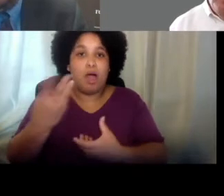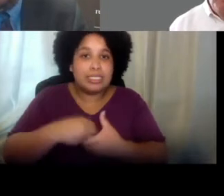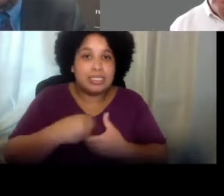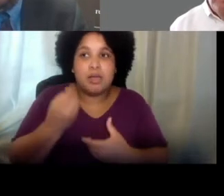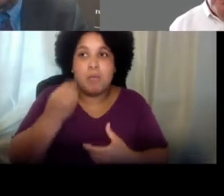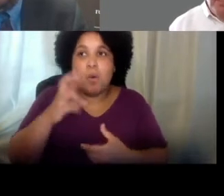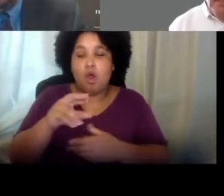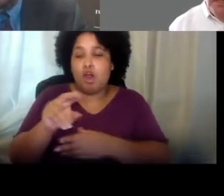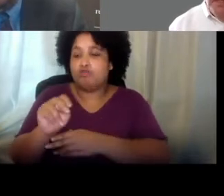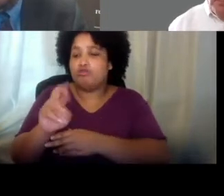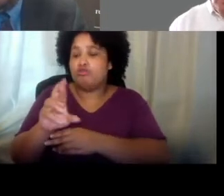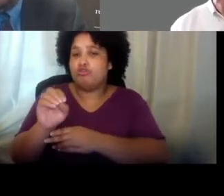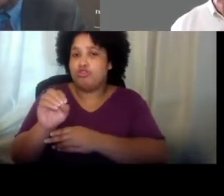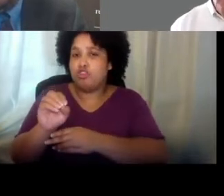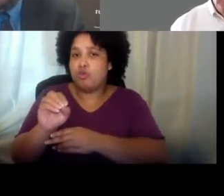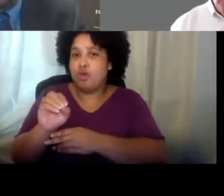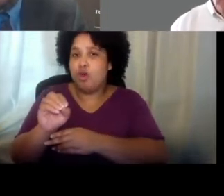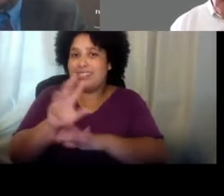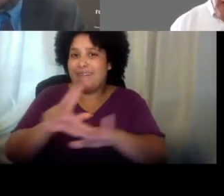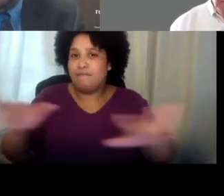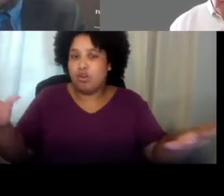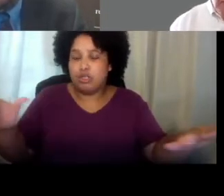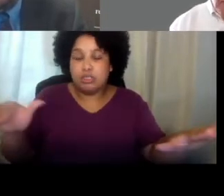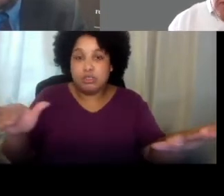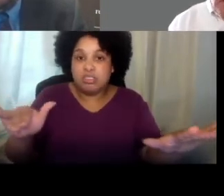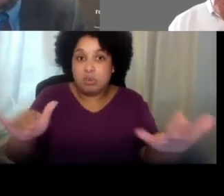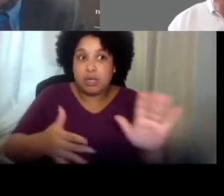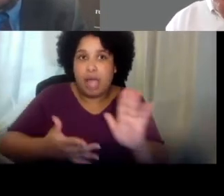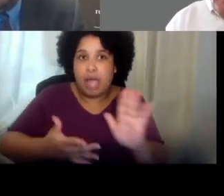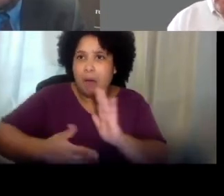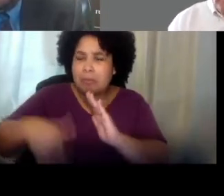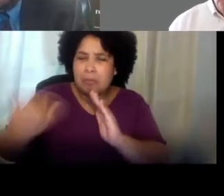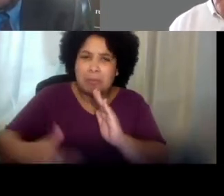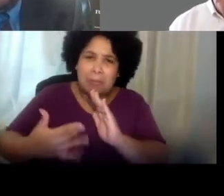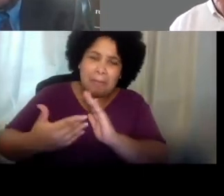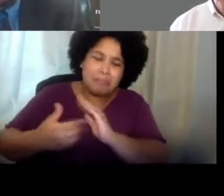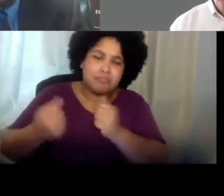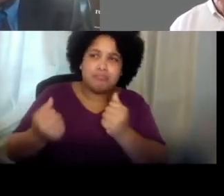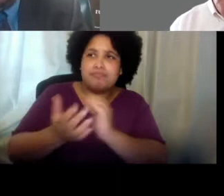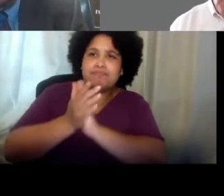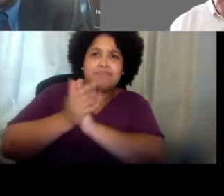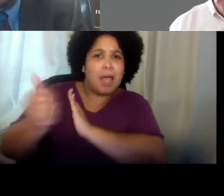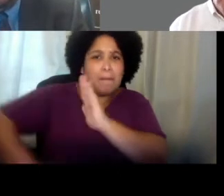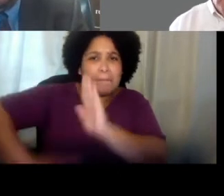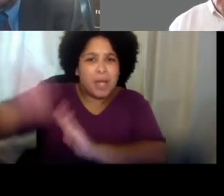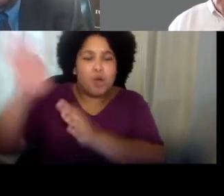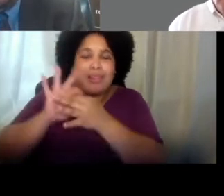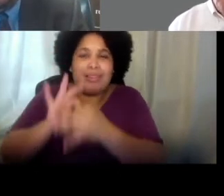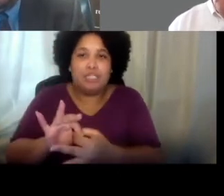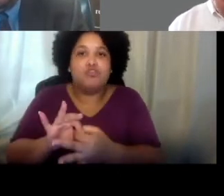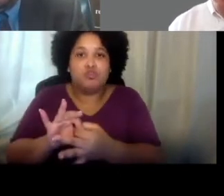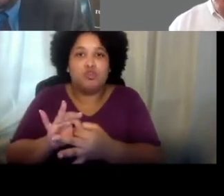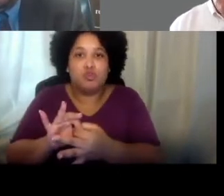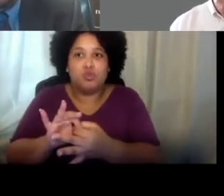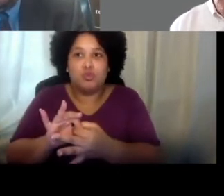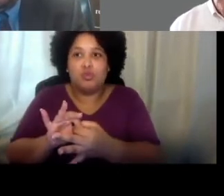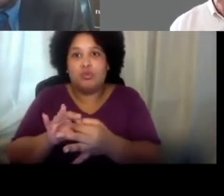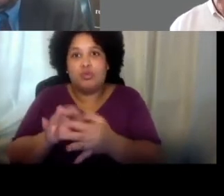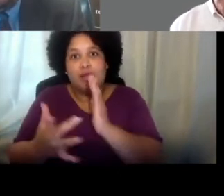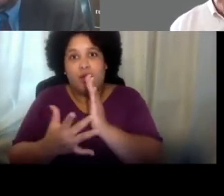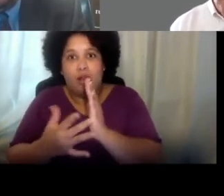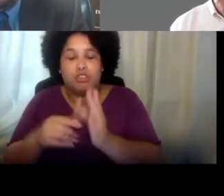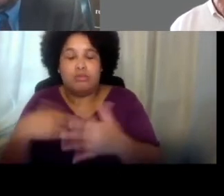outperform people in technology in doing certain jobs. So when you look at this space with different eyes, you'll find a whole